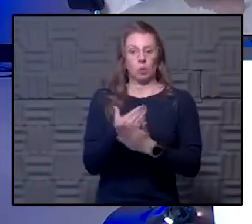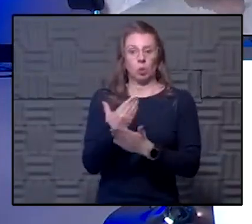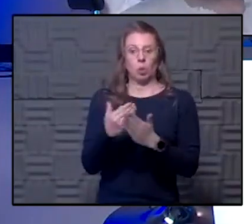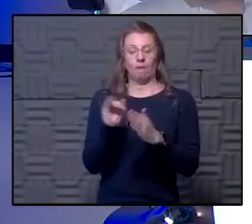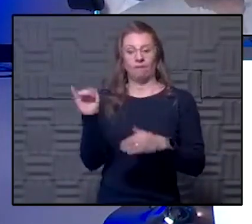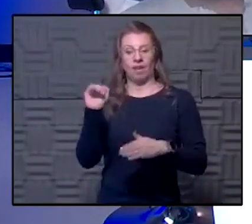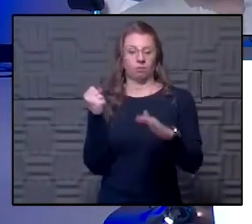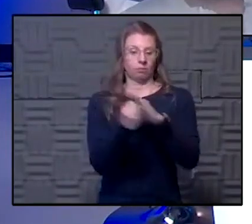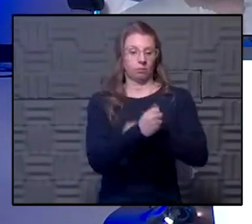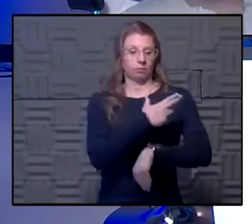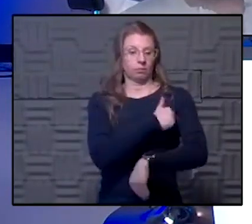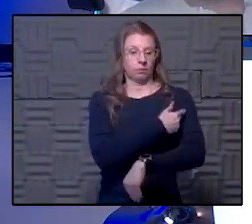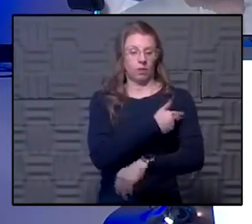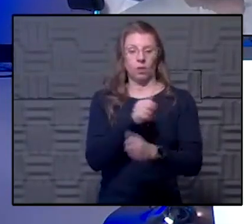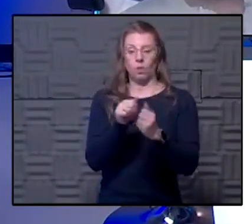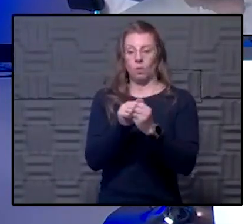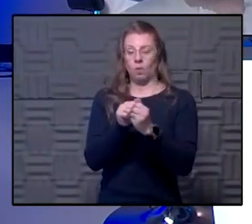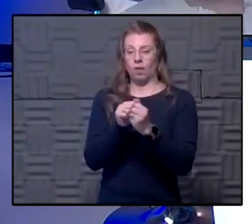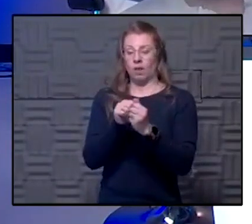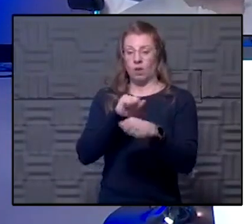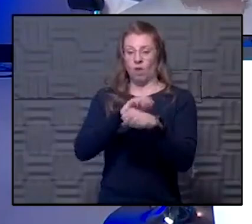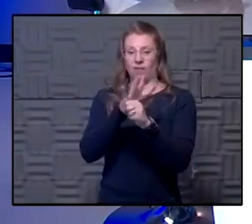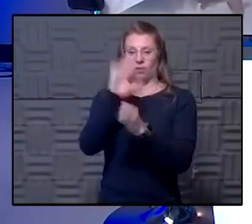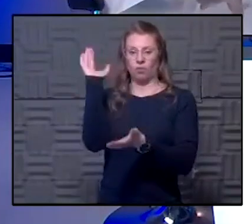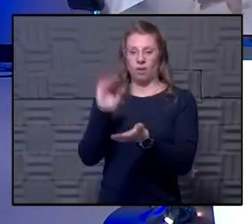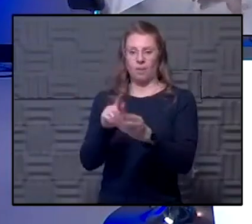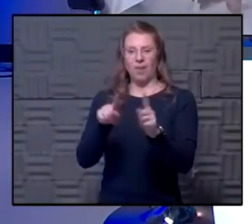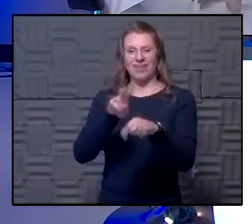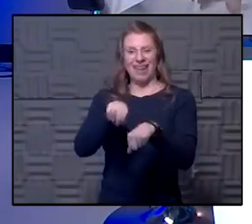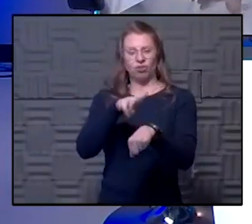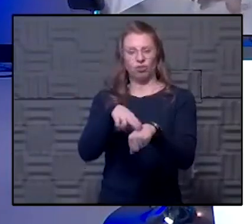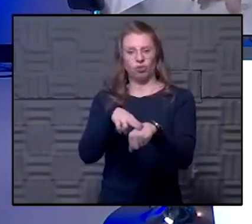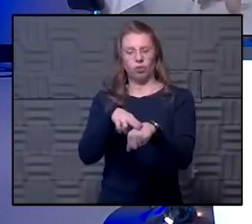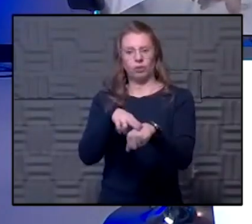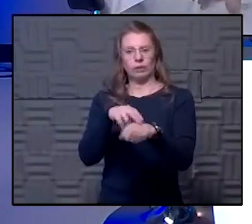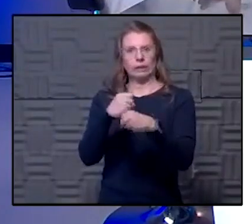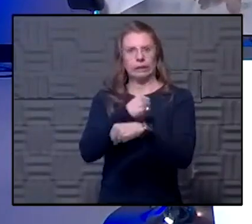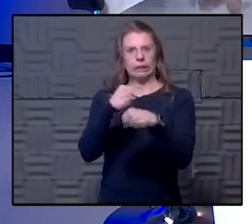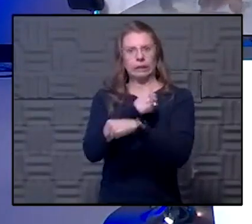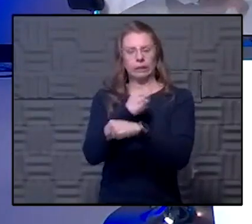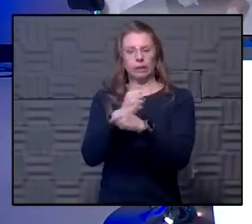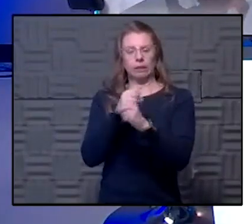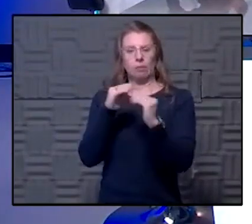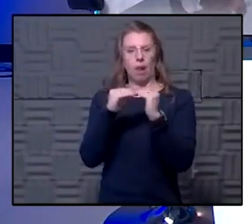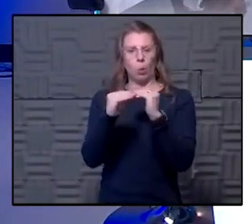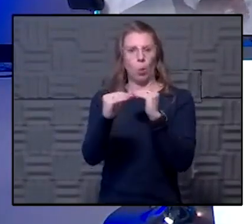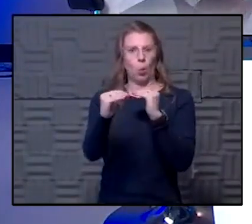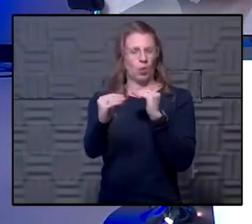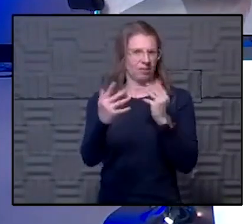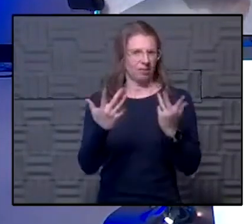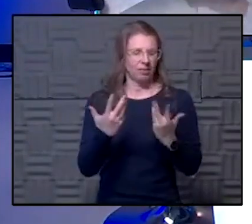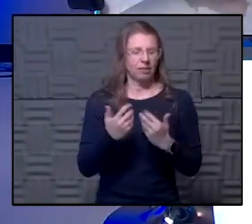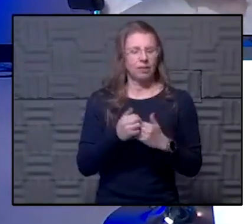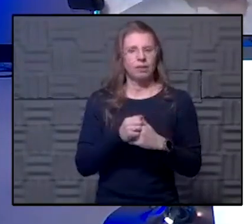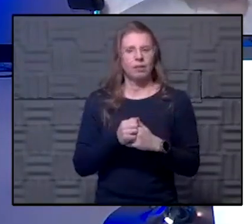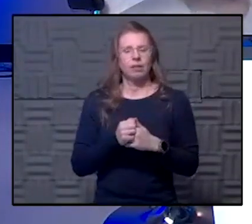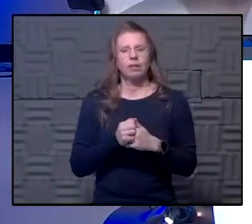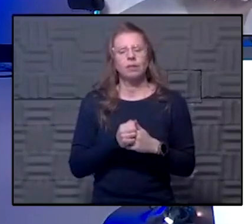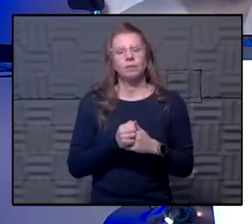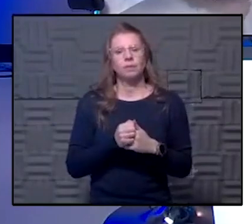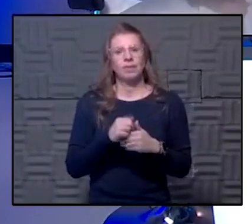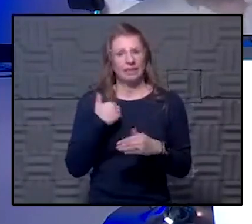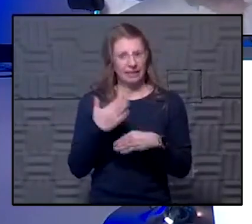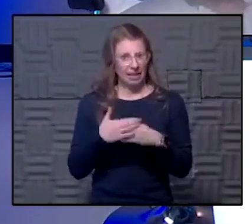and hospitalizations with COVID are dropping, but the national stats on the number of deaths seems to be a plateau. She wants to know, what do you think